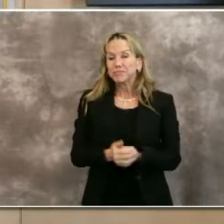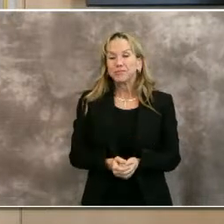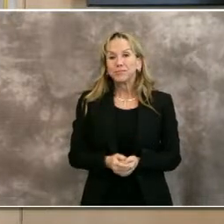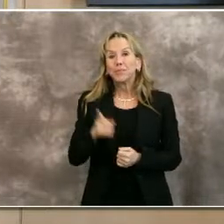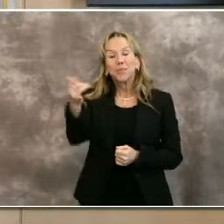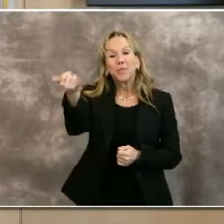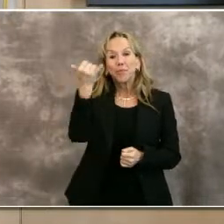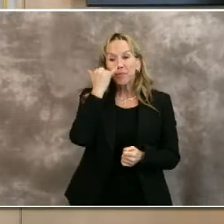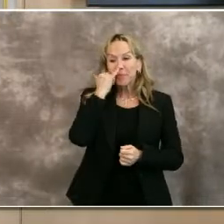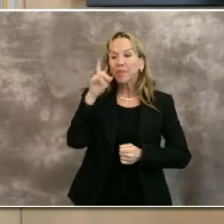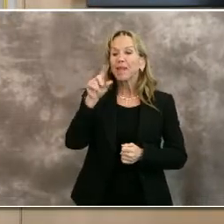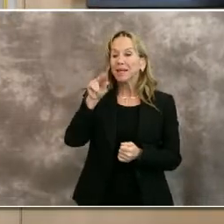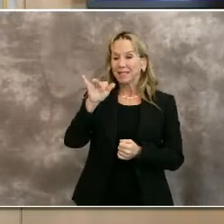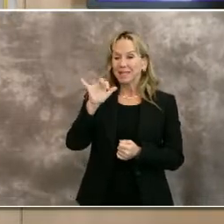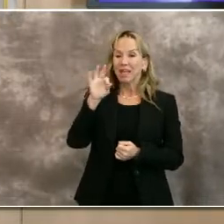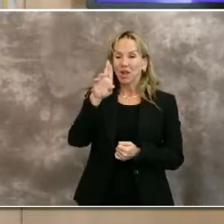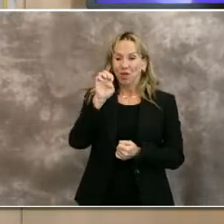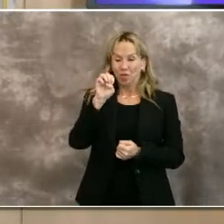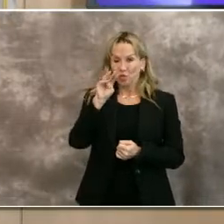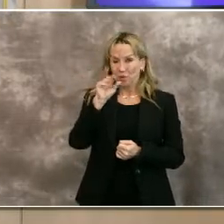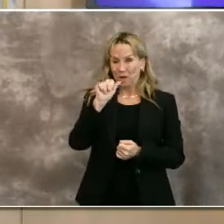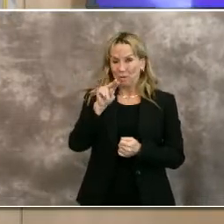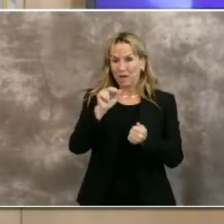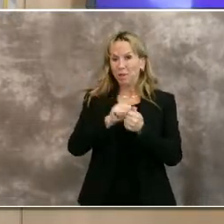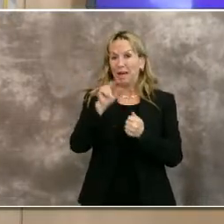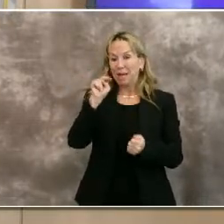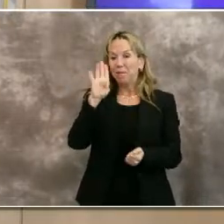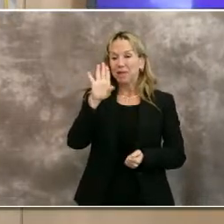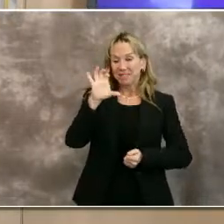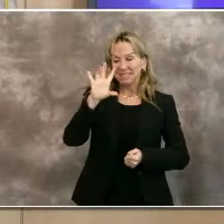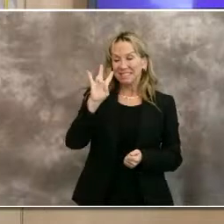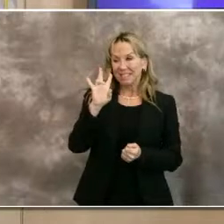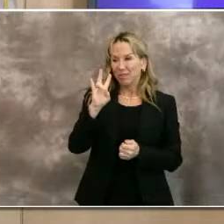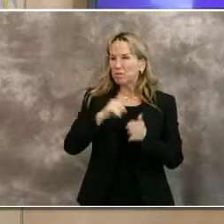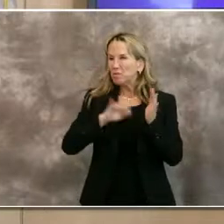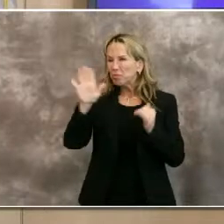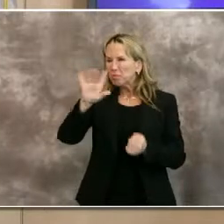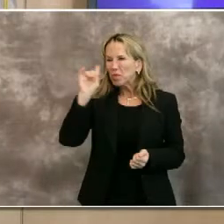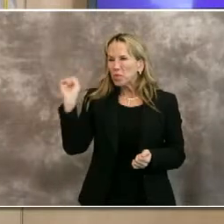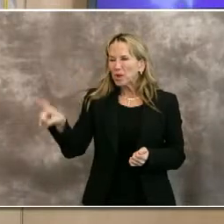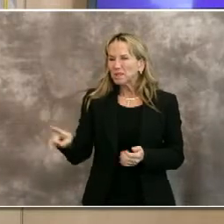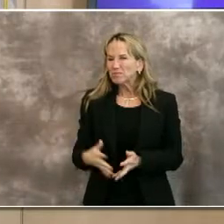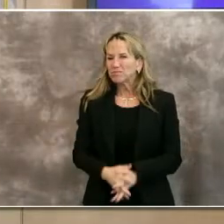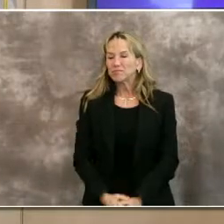Danny Freeman with NBC7, please ask your question.